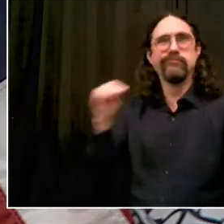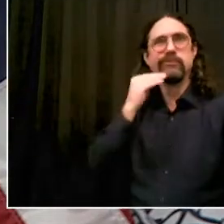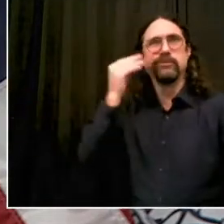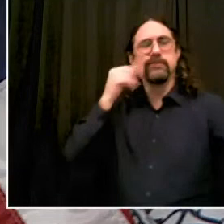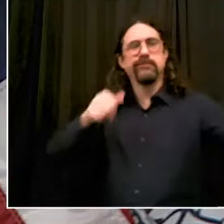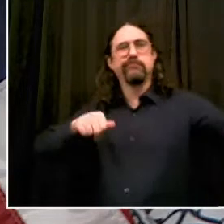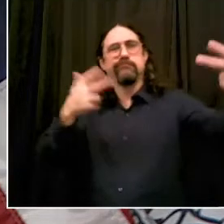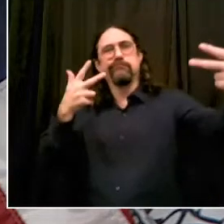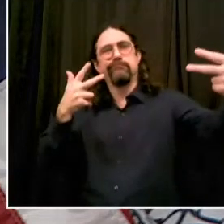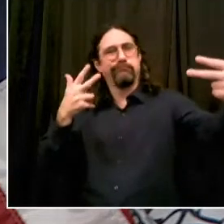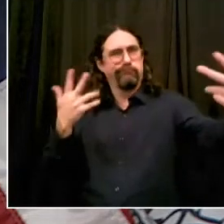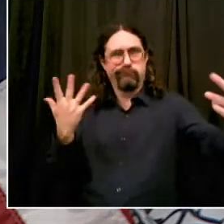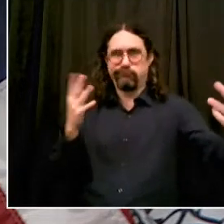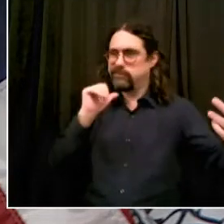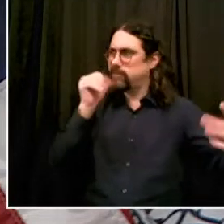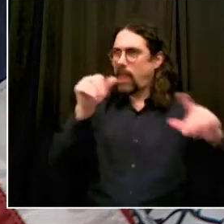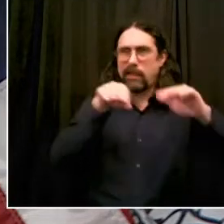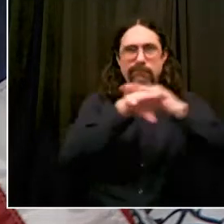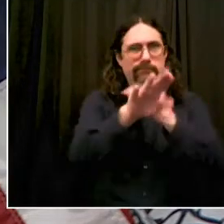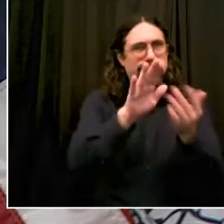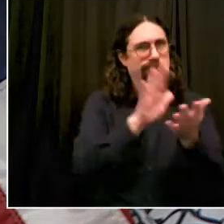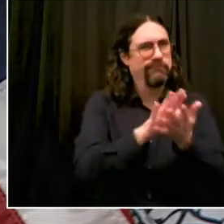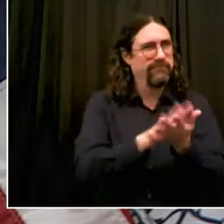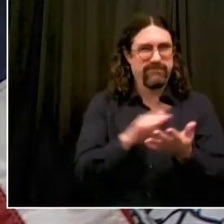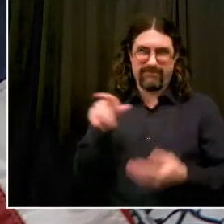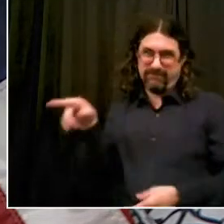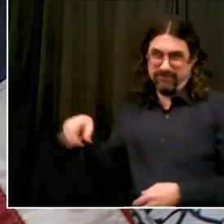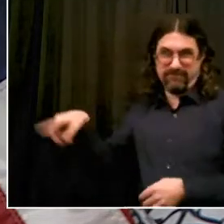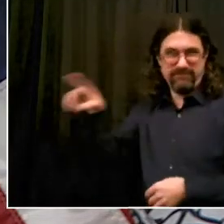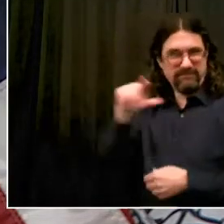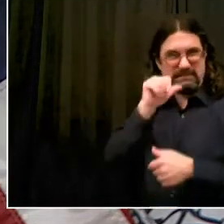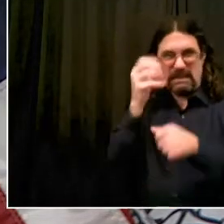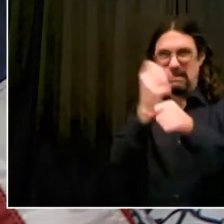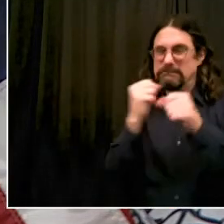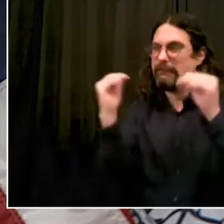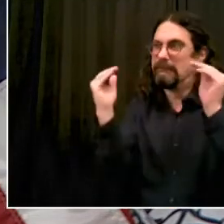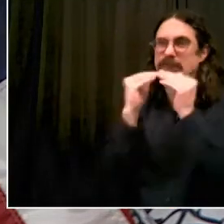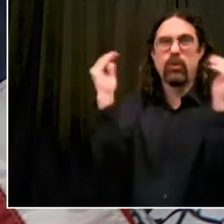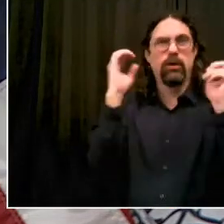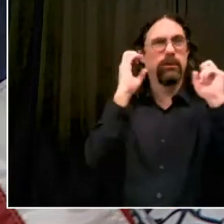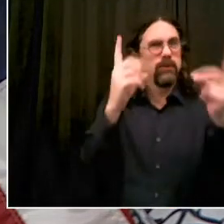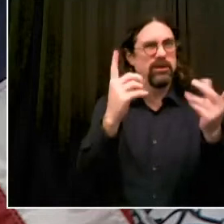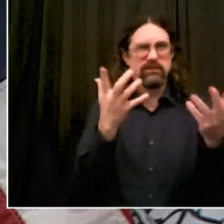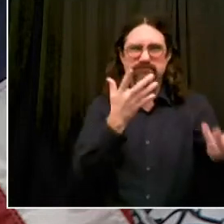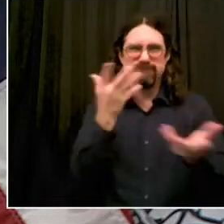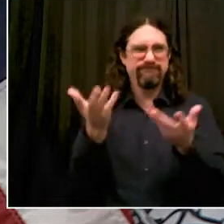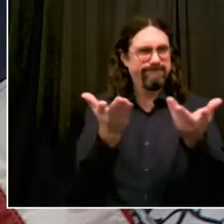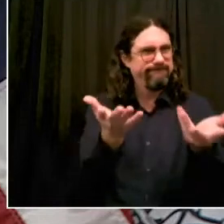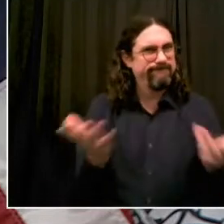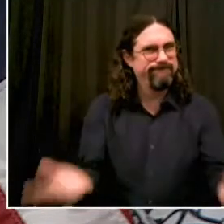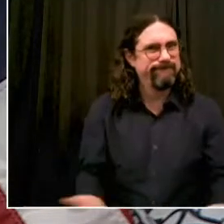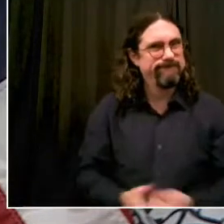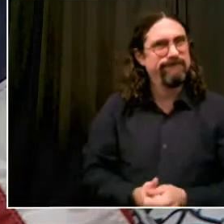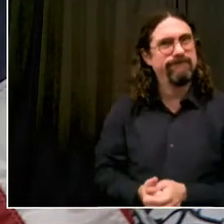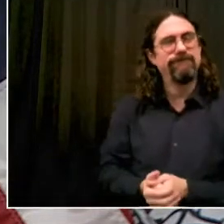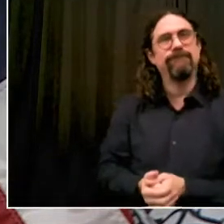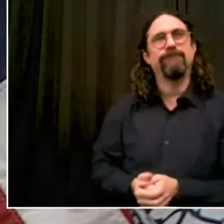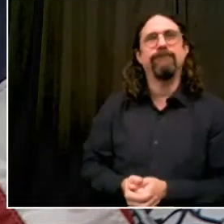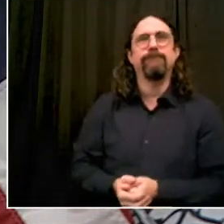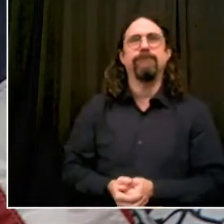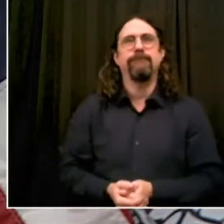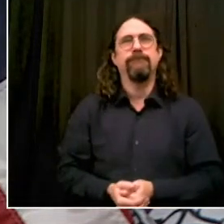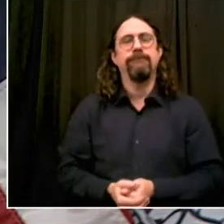to come soon where everyone could be back in the classroom together. That would be the optimal. But we really tried